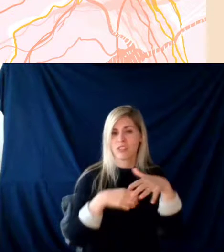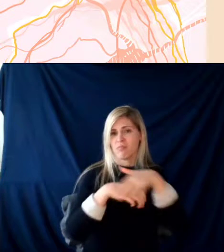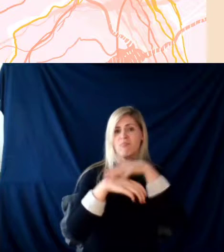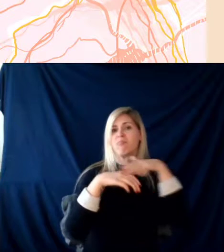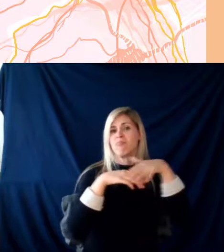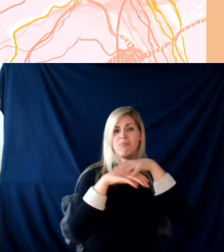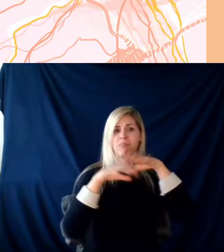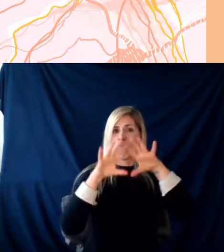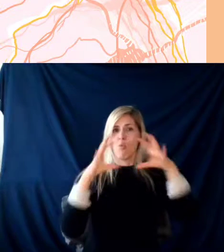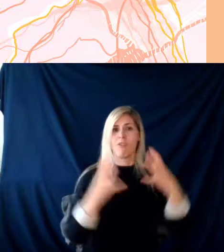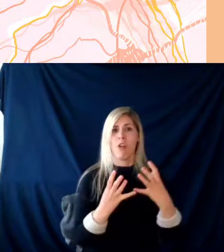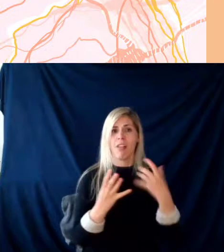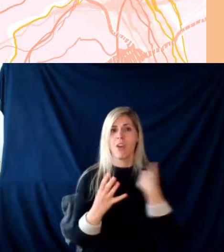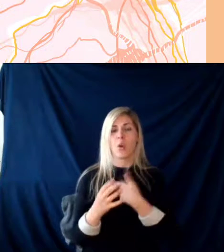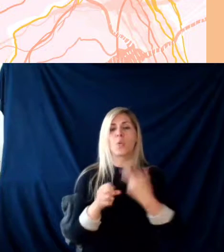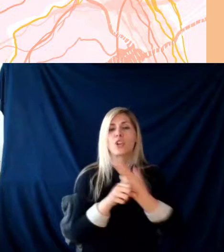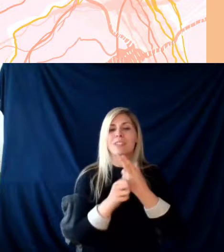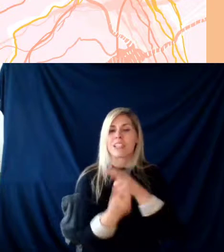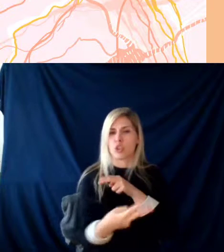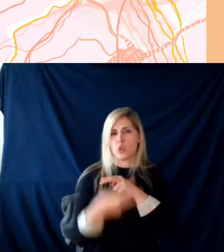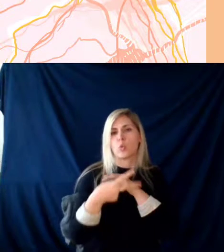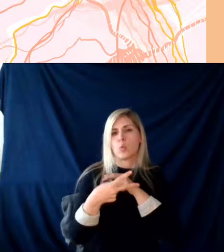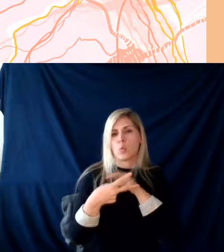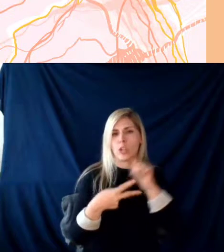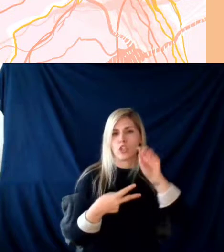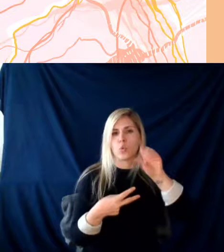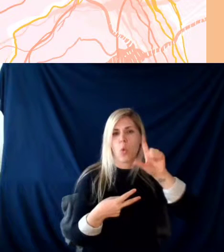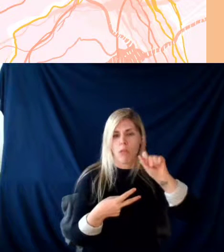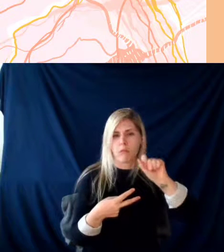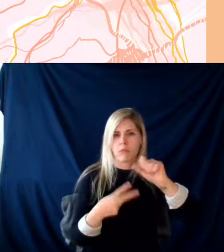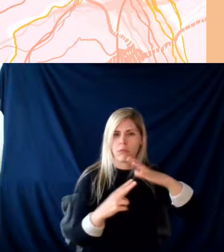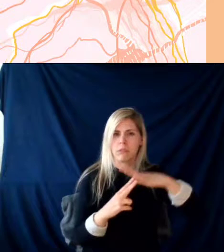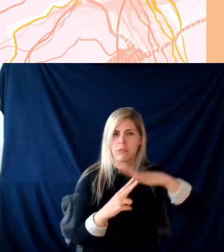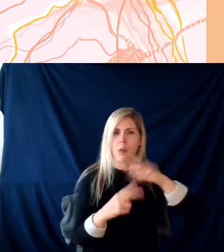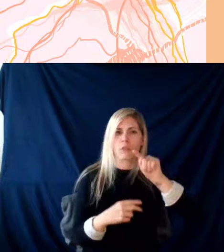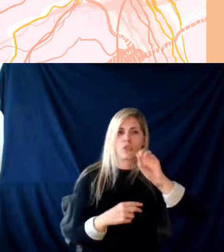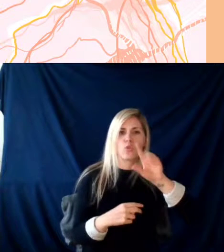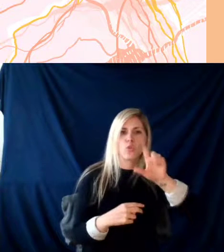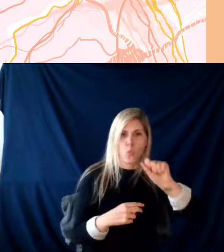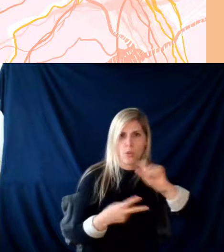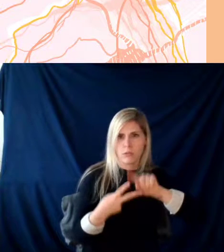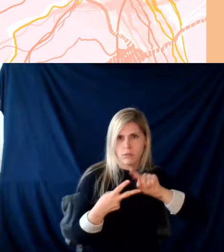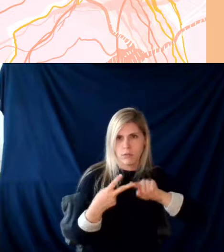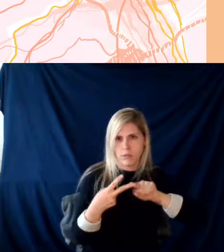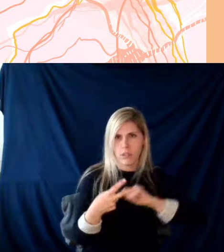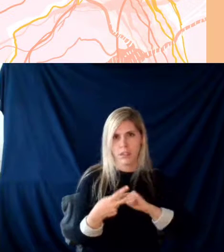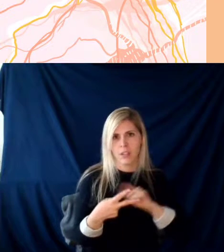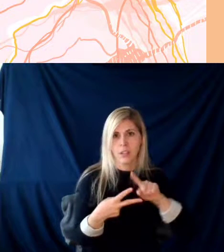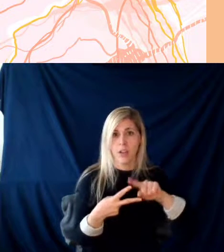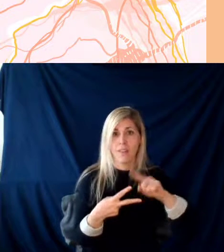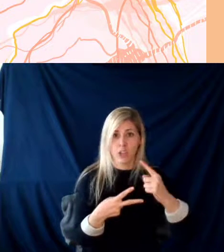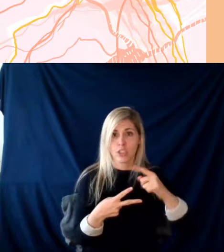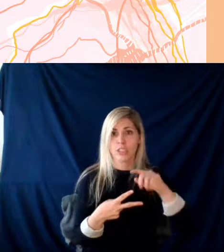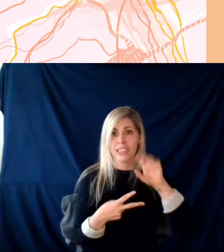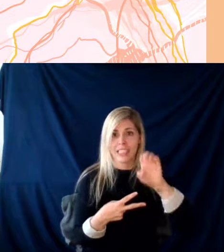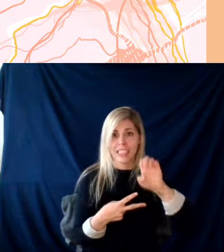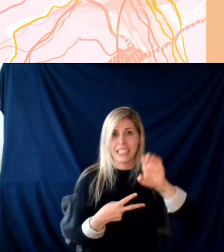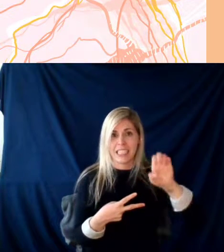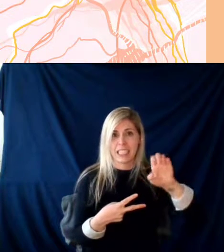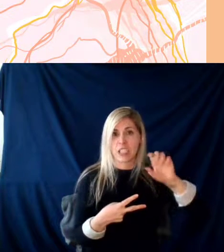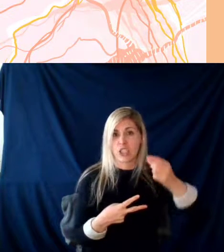level, we are using kind of two main tools that are, number